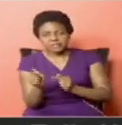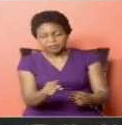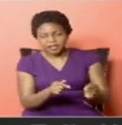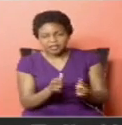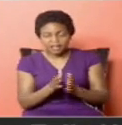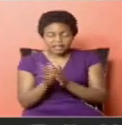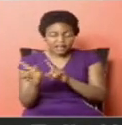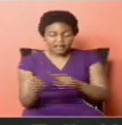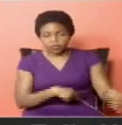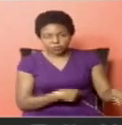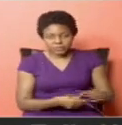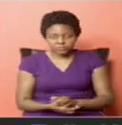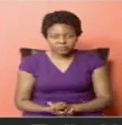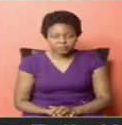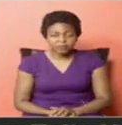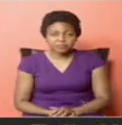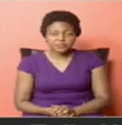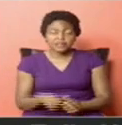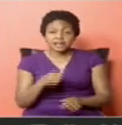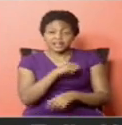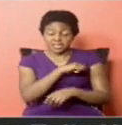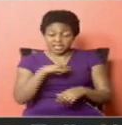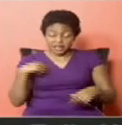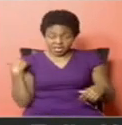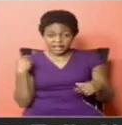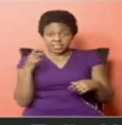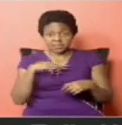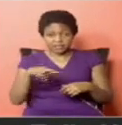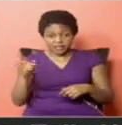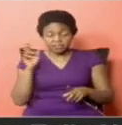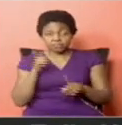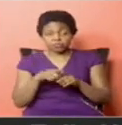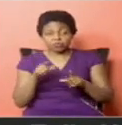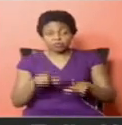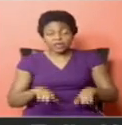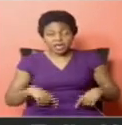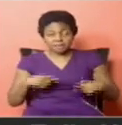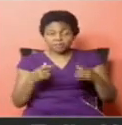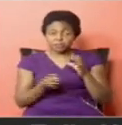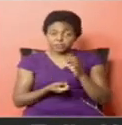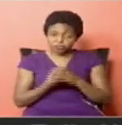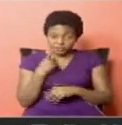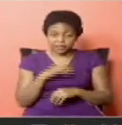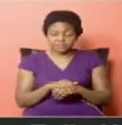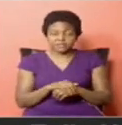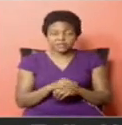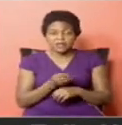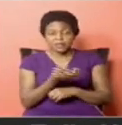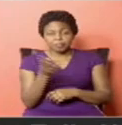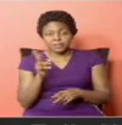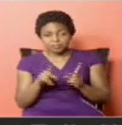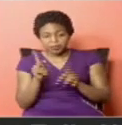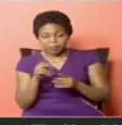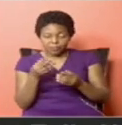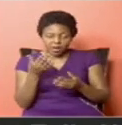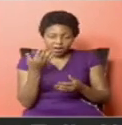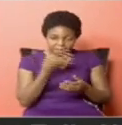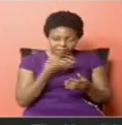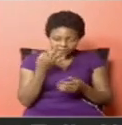isolation. Denied the rights to life opportunities, many are facing, even to